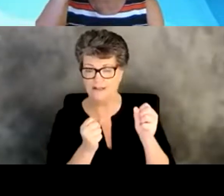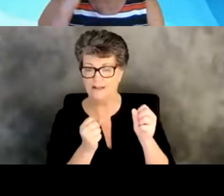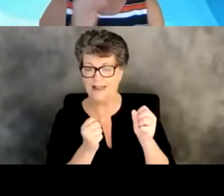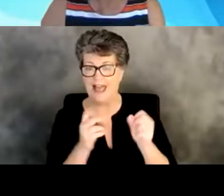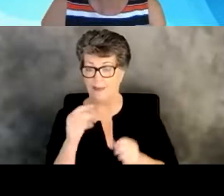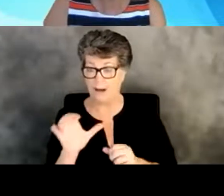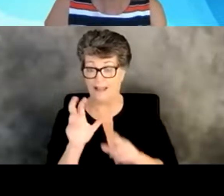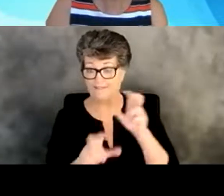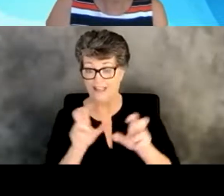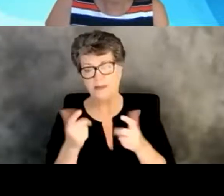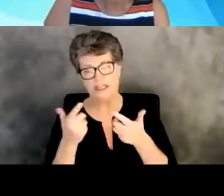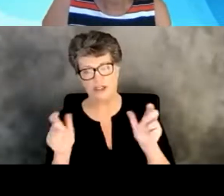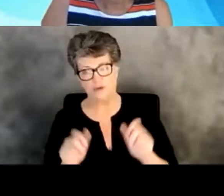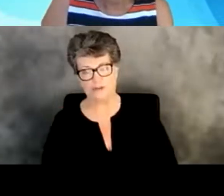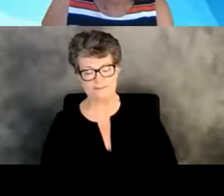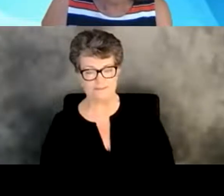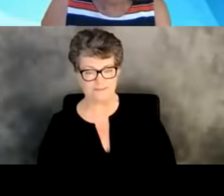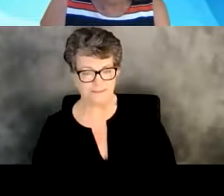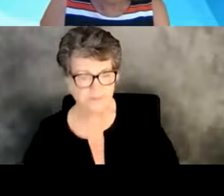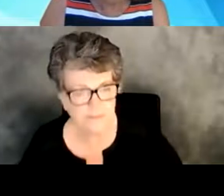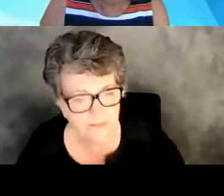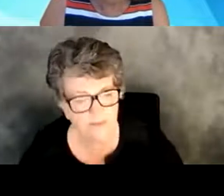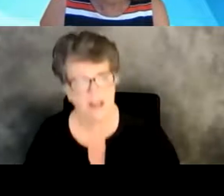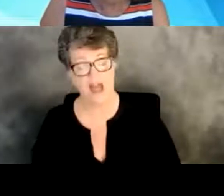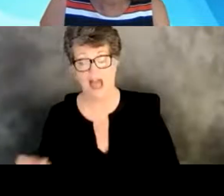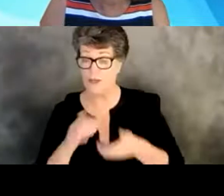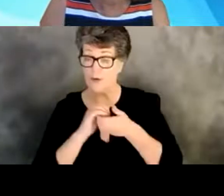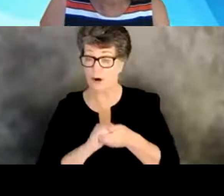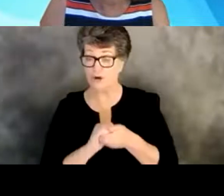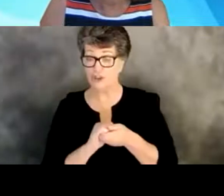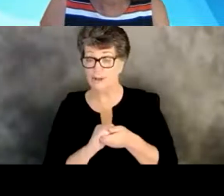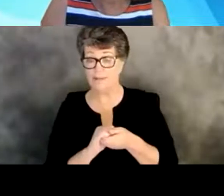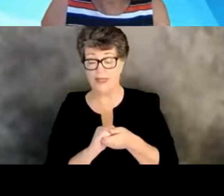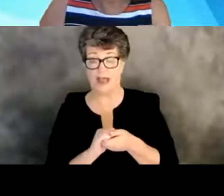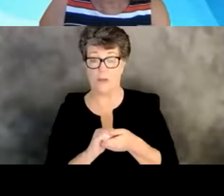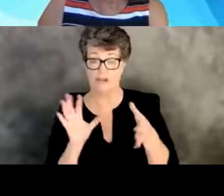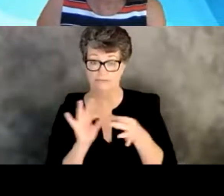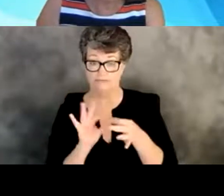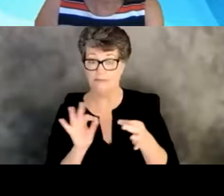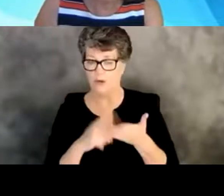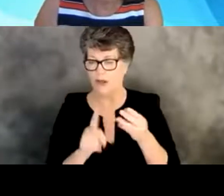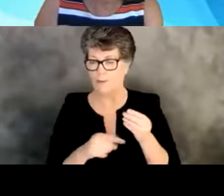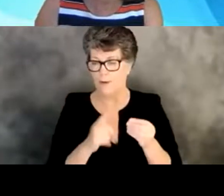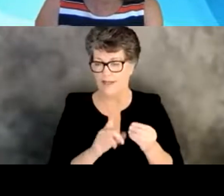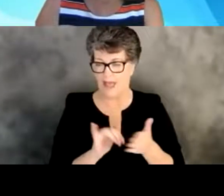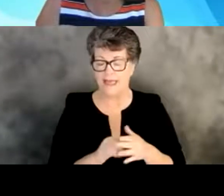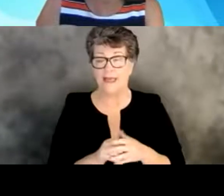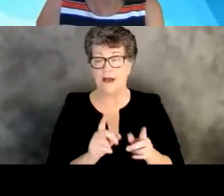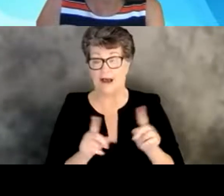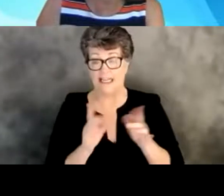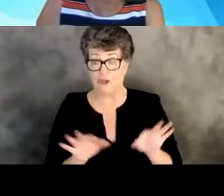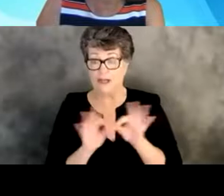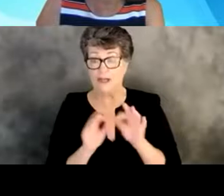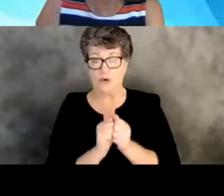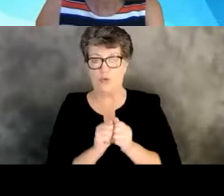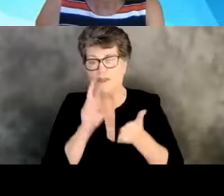is huge. Another partnership that I want to, Terry Shaw will talk more about if there's questions, but is critical with our